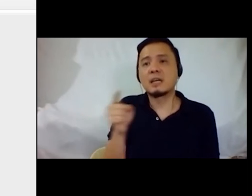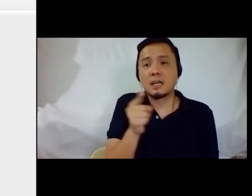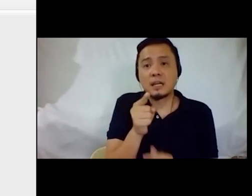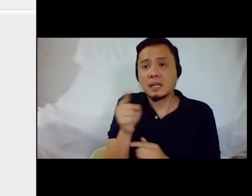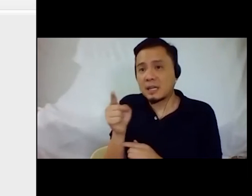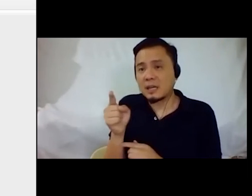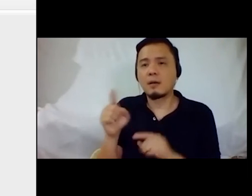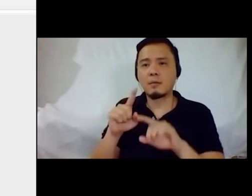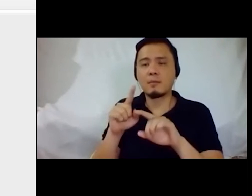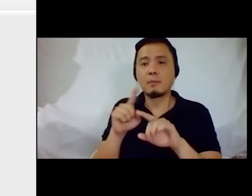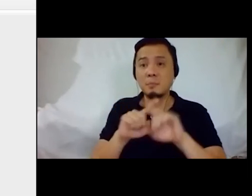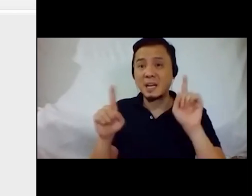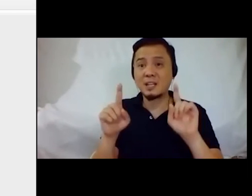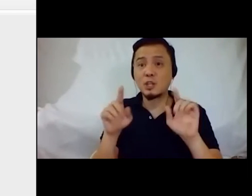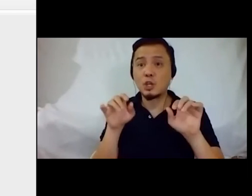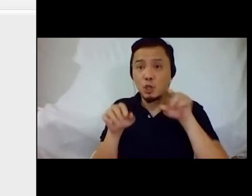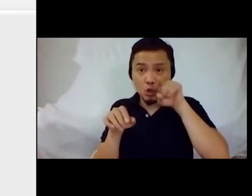the hand appears too big.